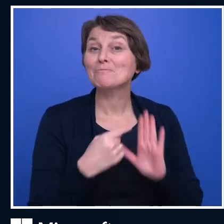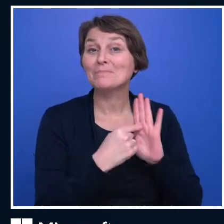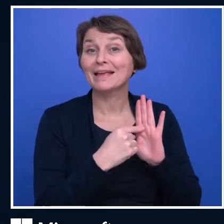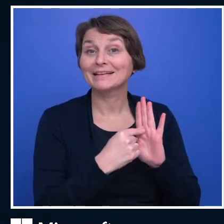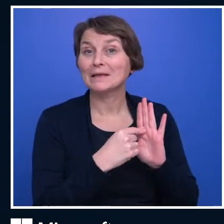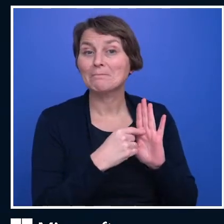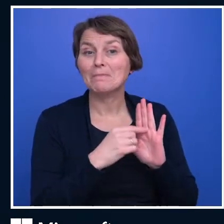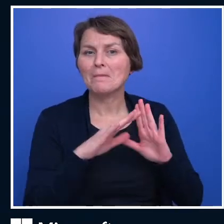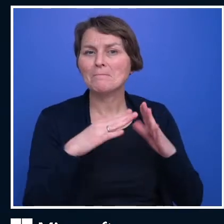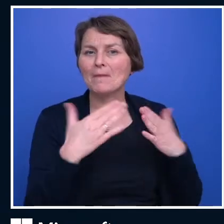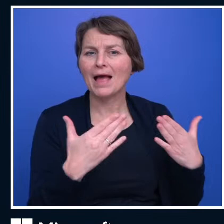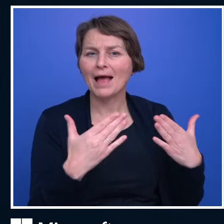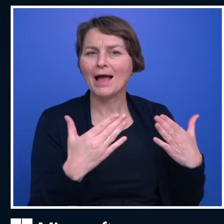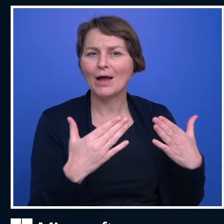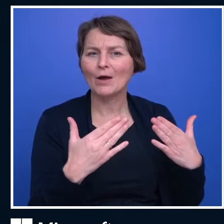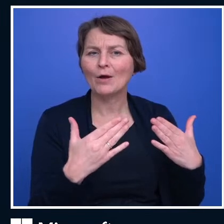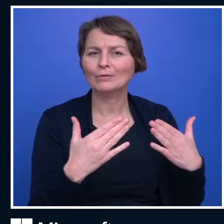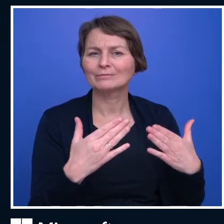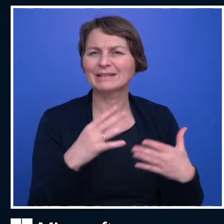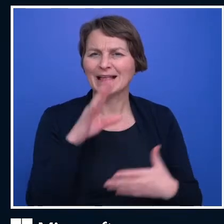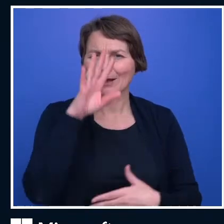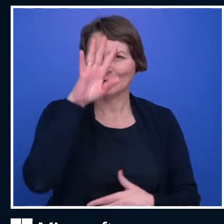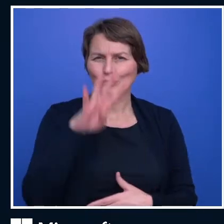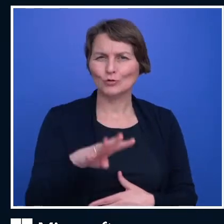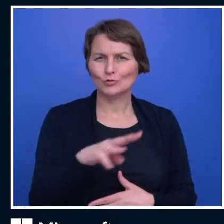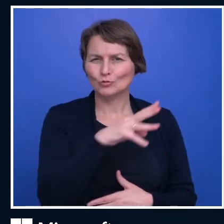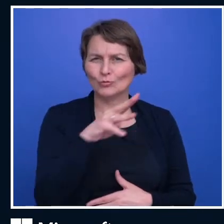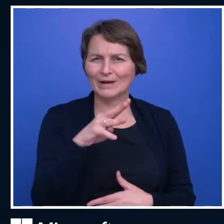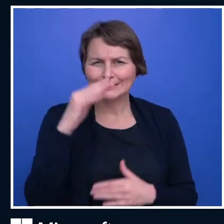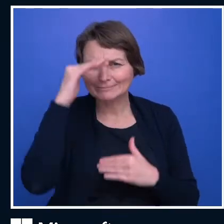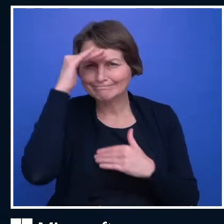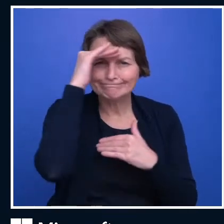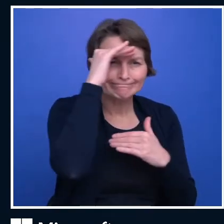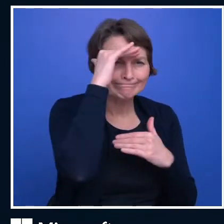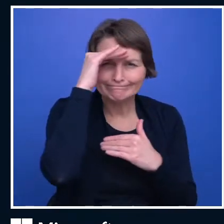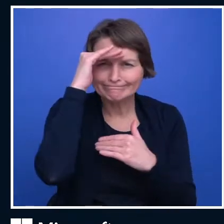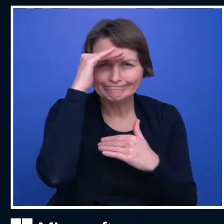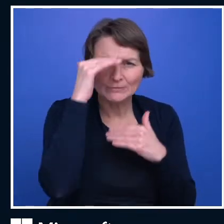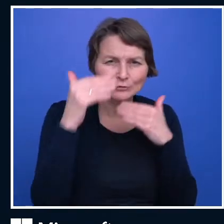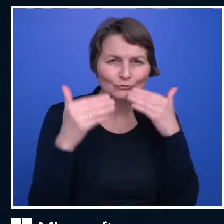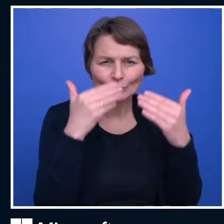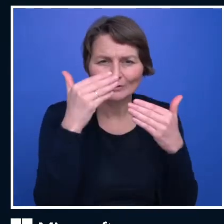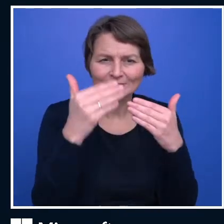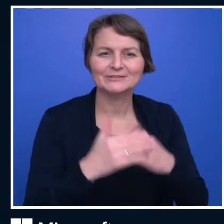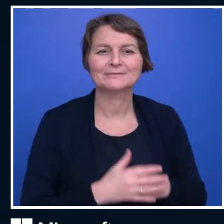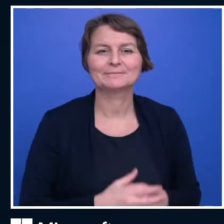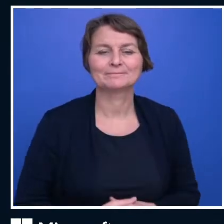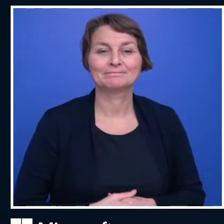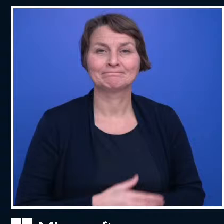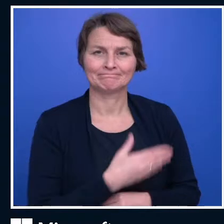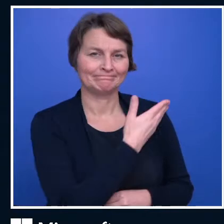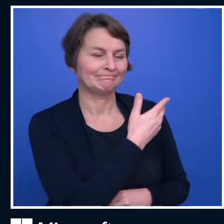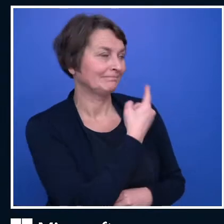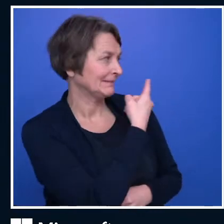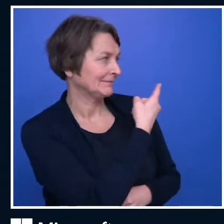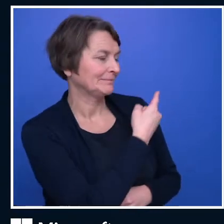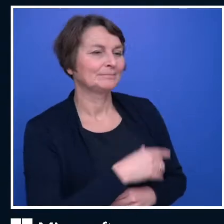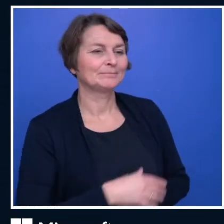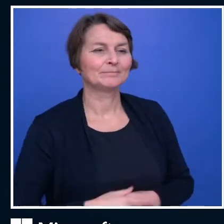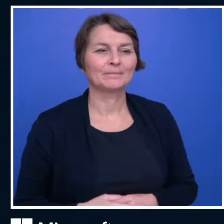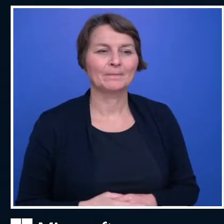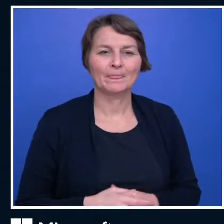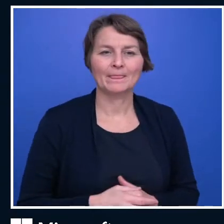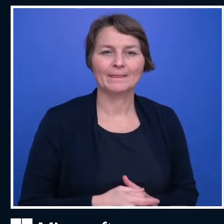algorithm, and let's see a sample example of it. Again, it's super easy to use